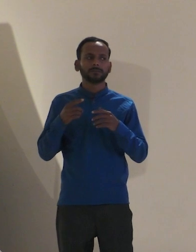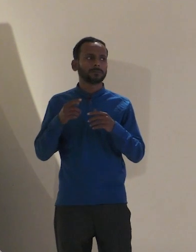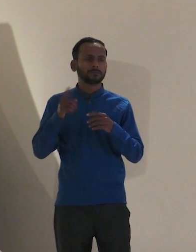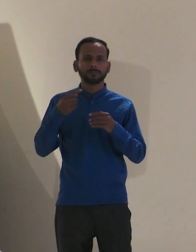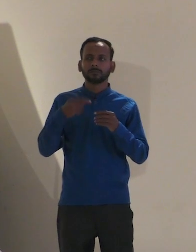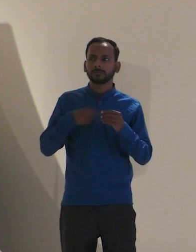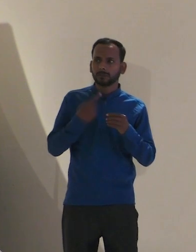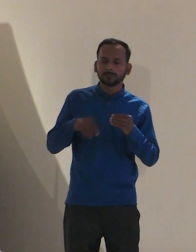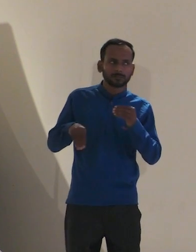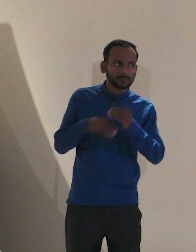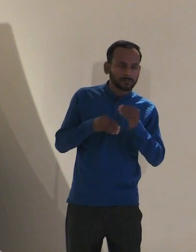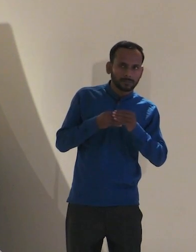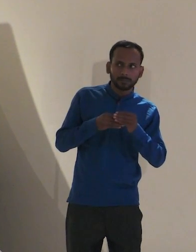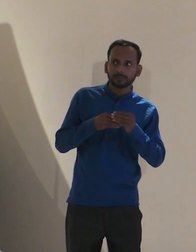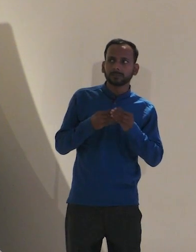Please.